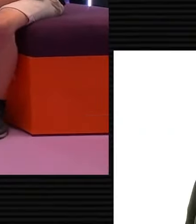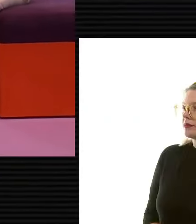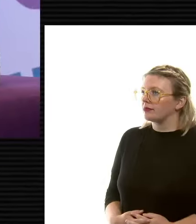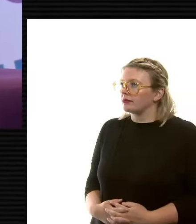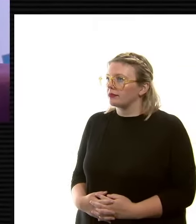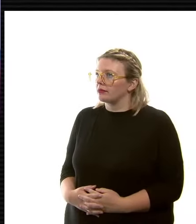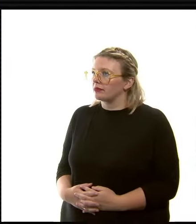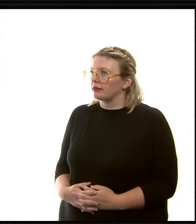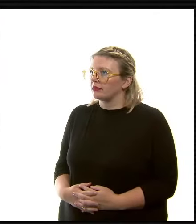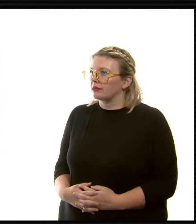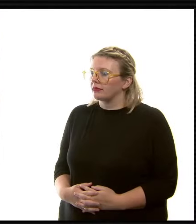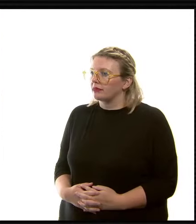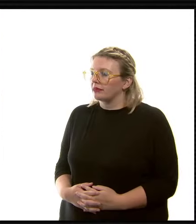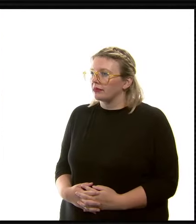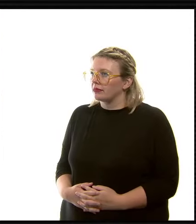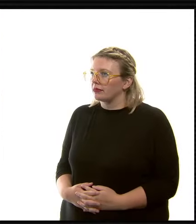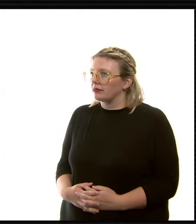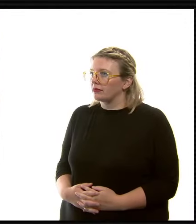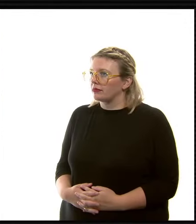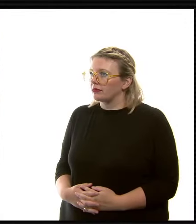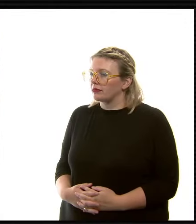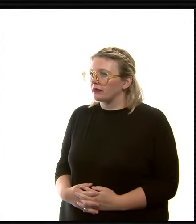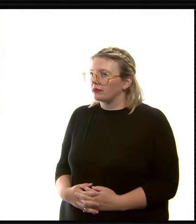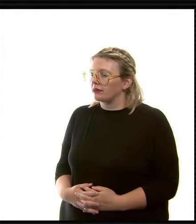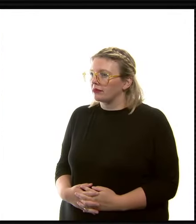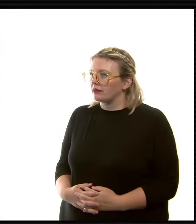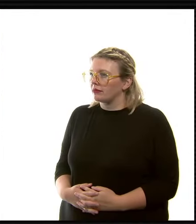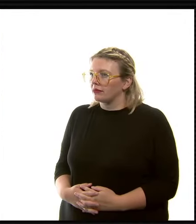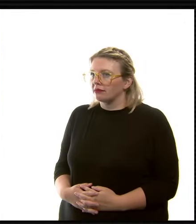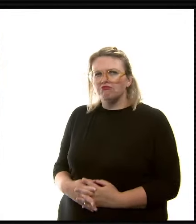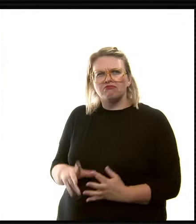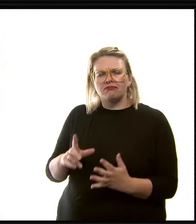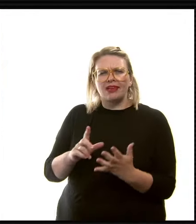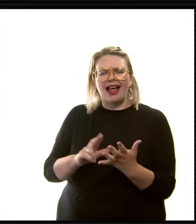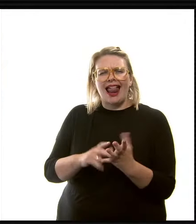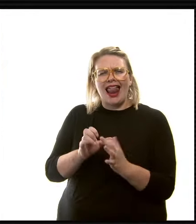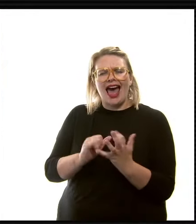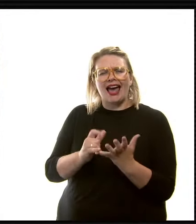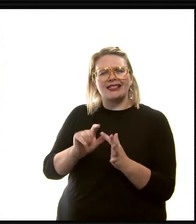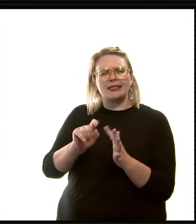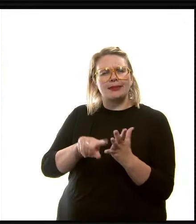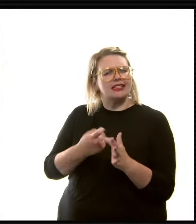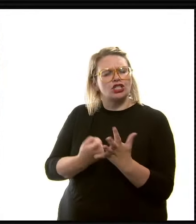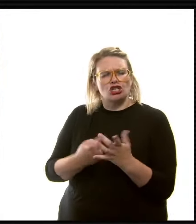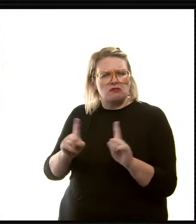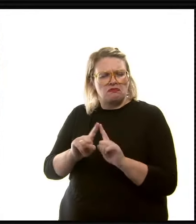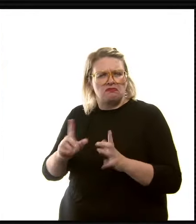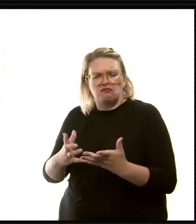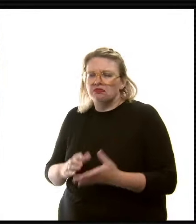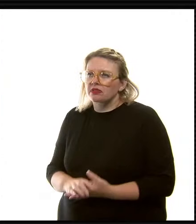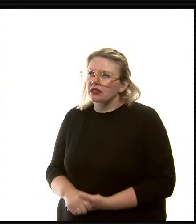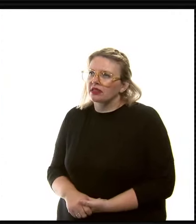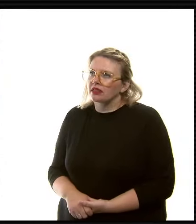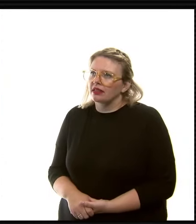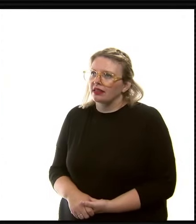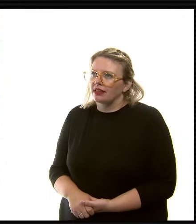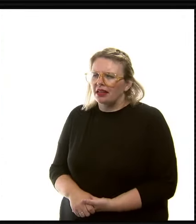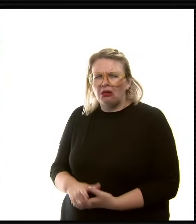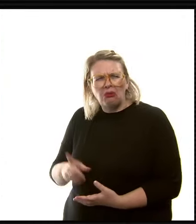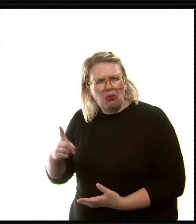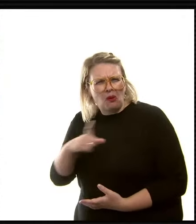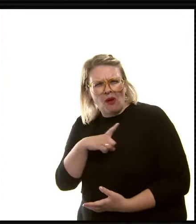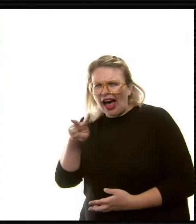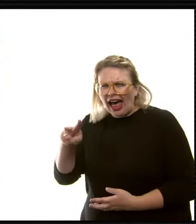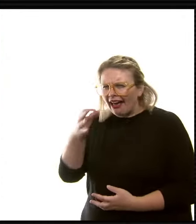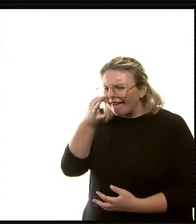this on the Inner Sanctum. Wait, how's the land speeder? It's better now. Better now, yeah. I can understand why you had to tease us